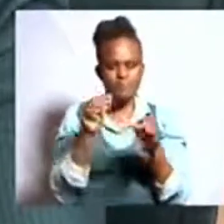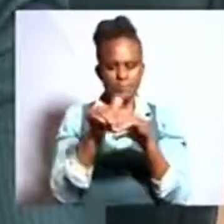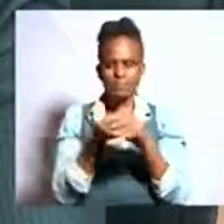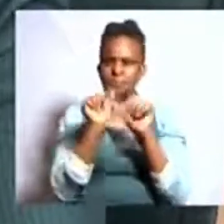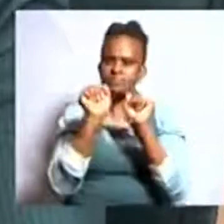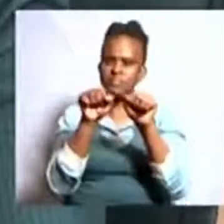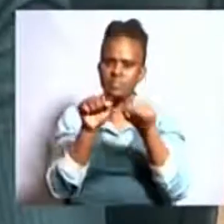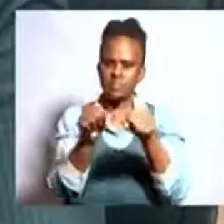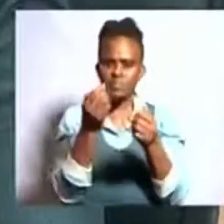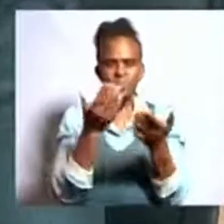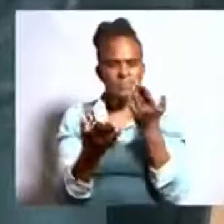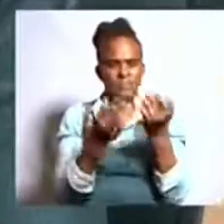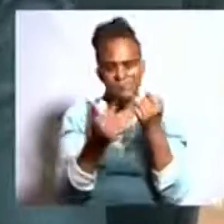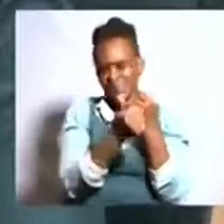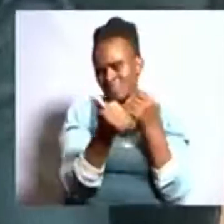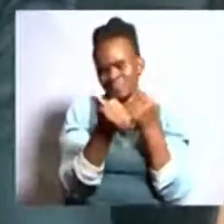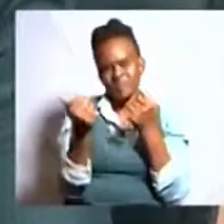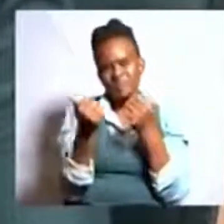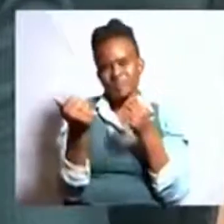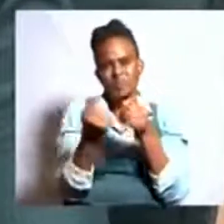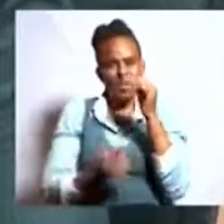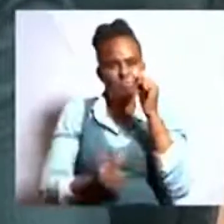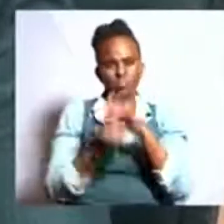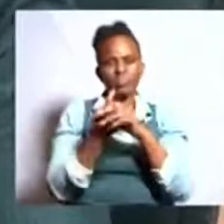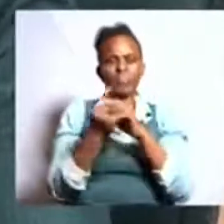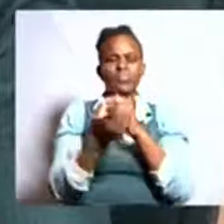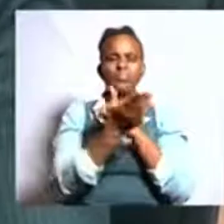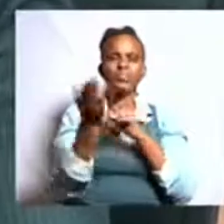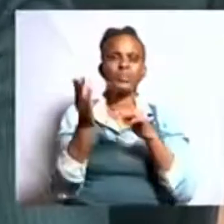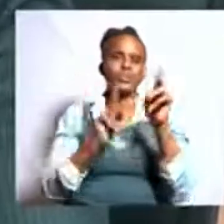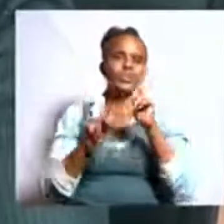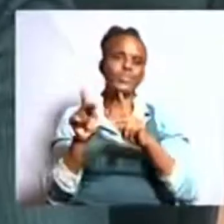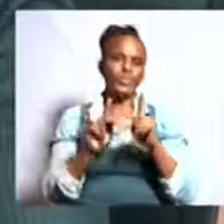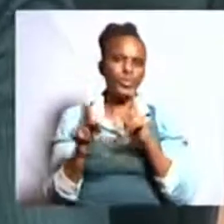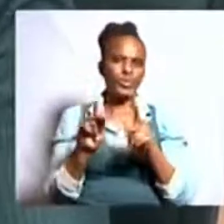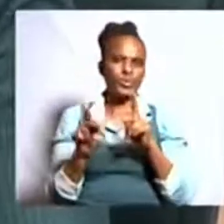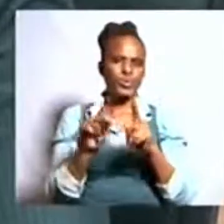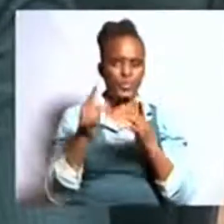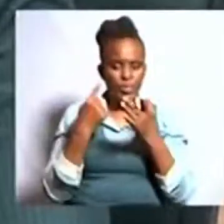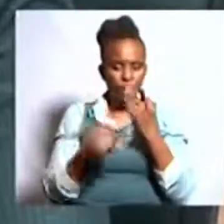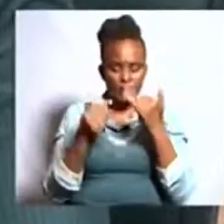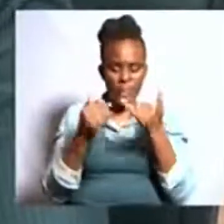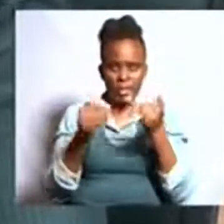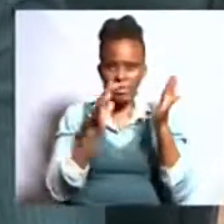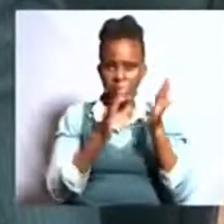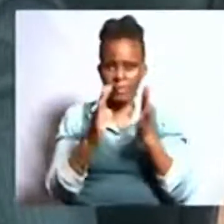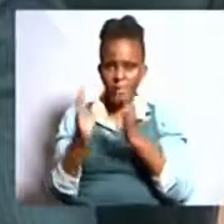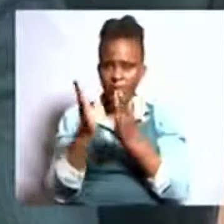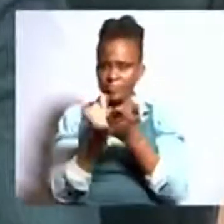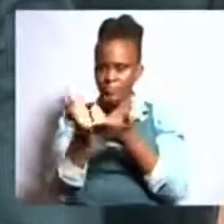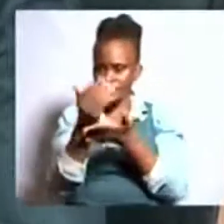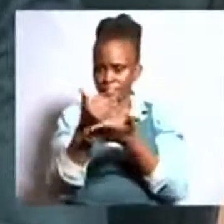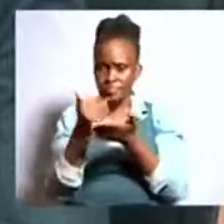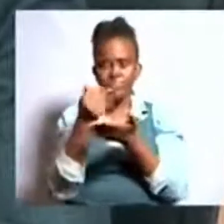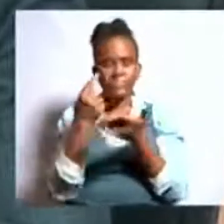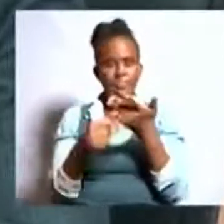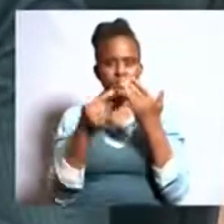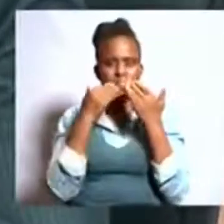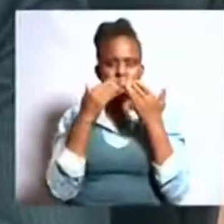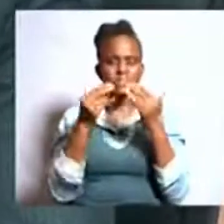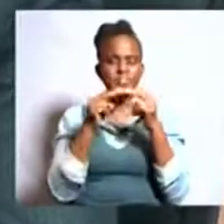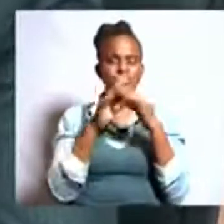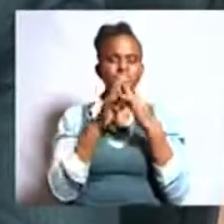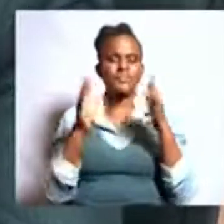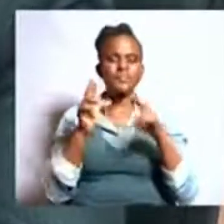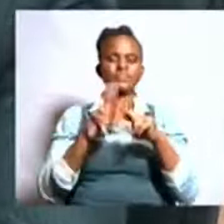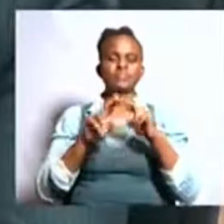possibility of any unforeseen calamity by these people? What is the recovery plan? Thank you very much, Chair.